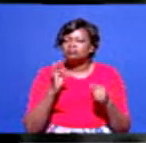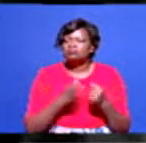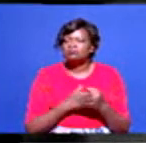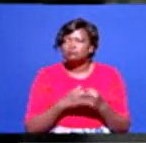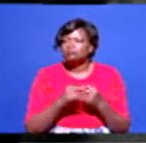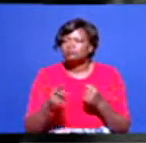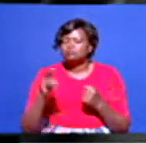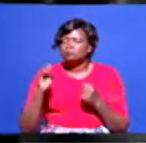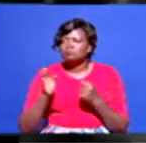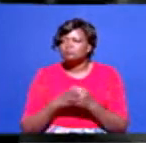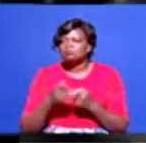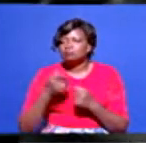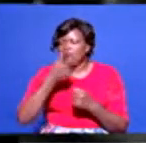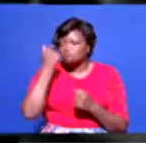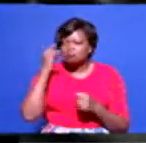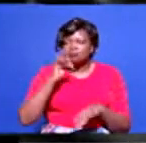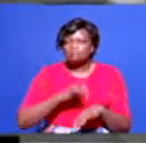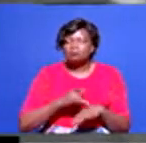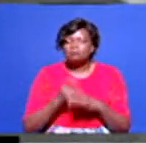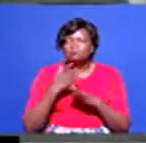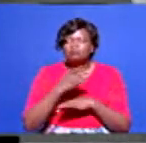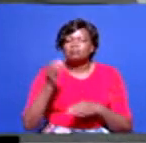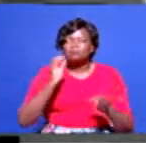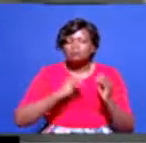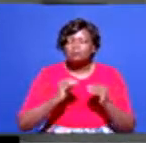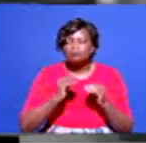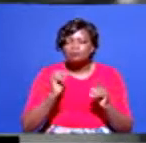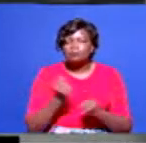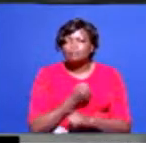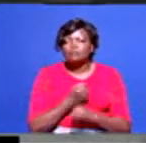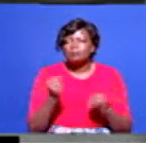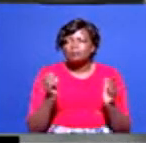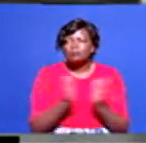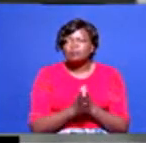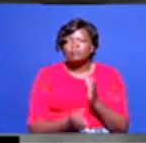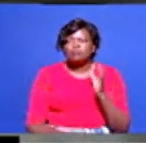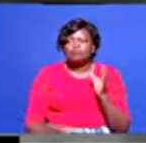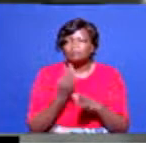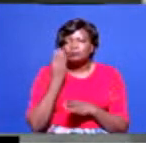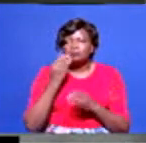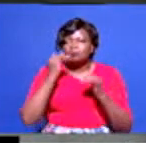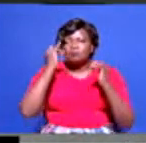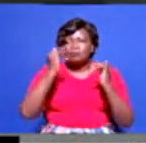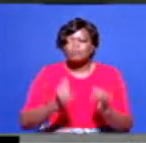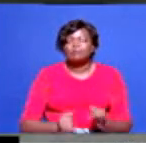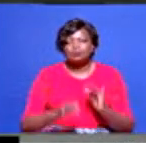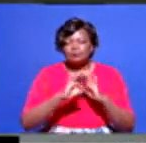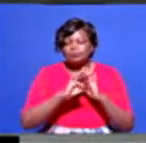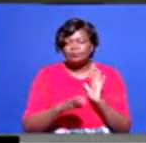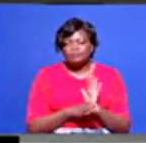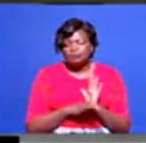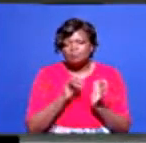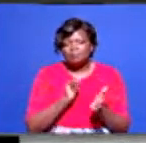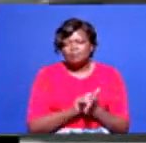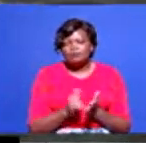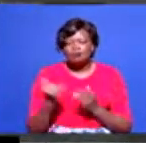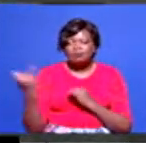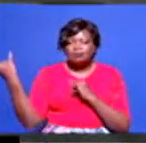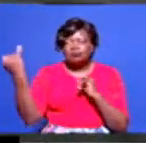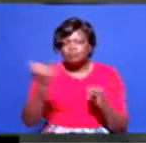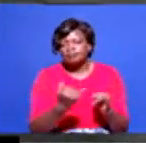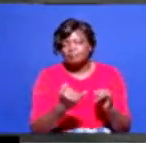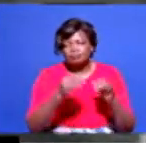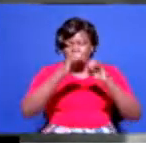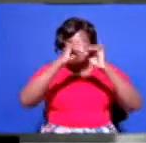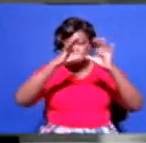2008-2009 due to the effects of the post-election violence and the inauguration of the new constitution that introduced the devolved